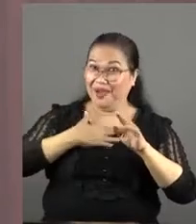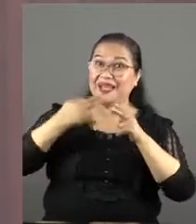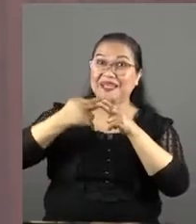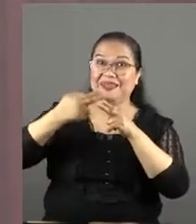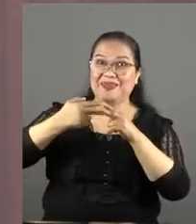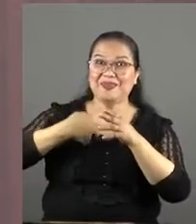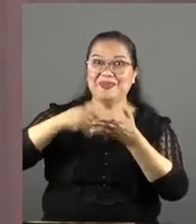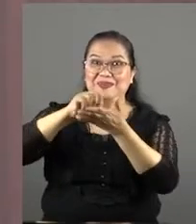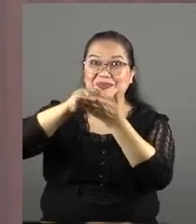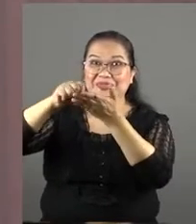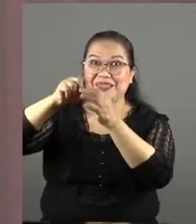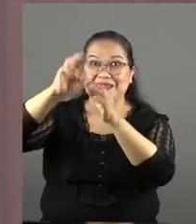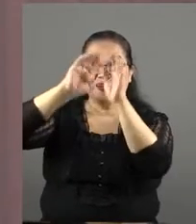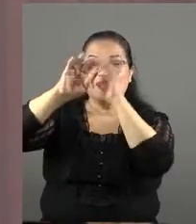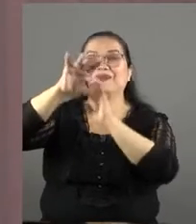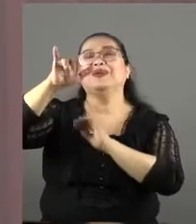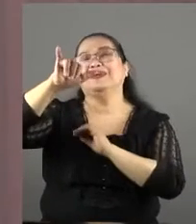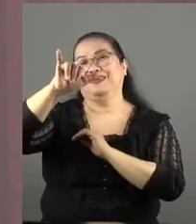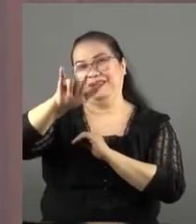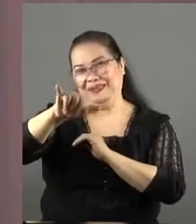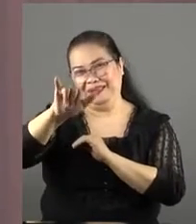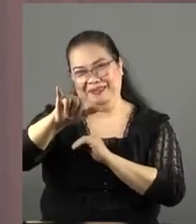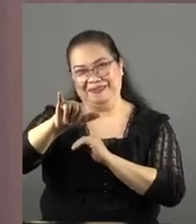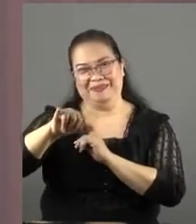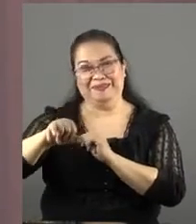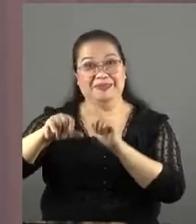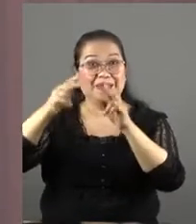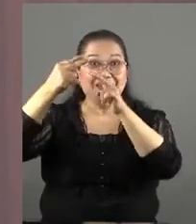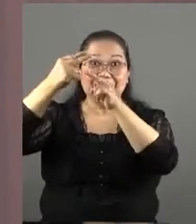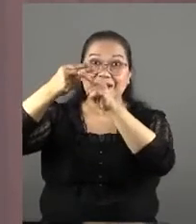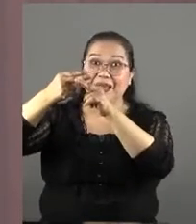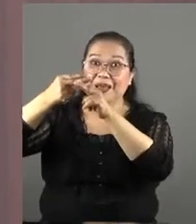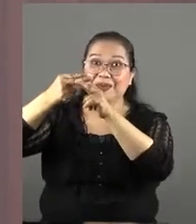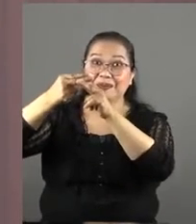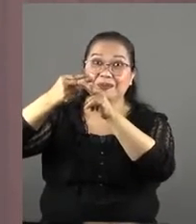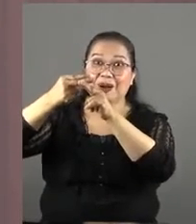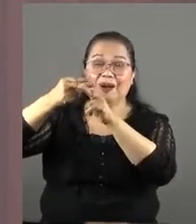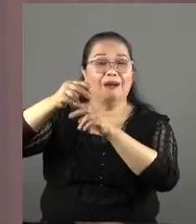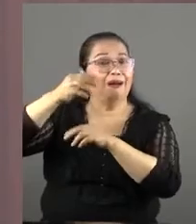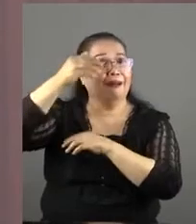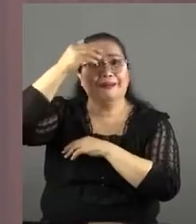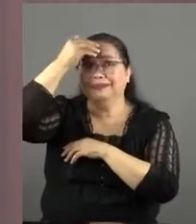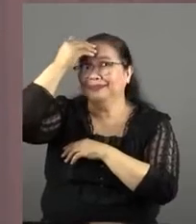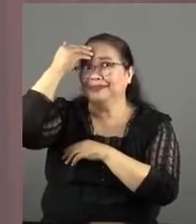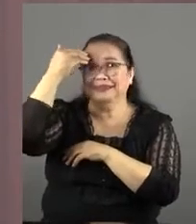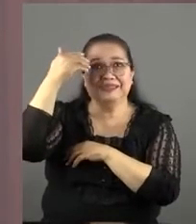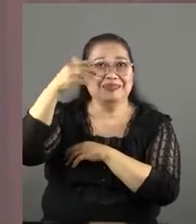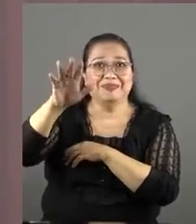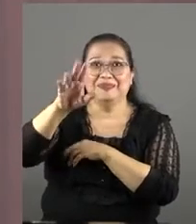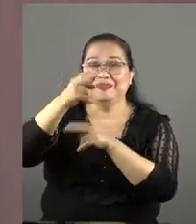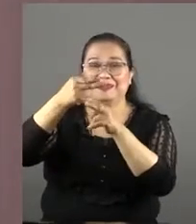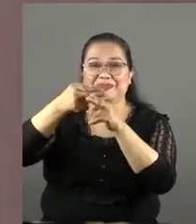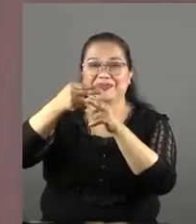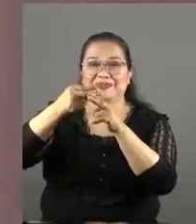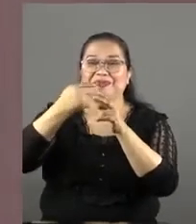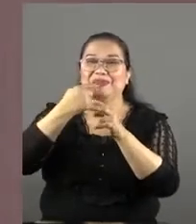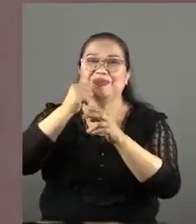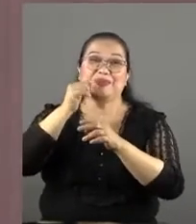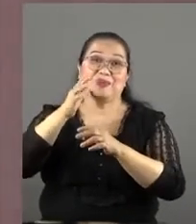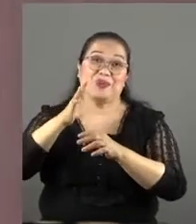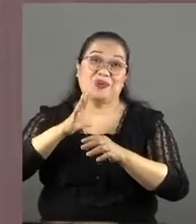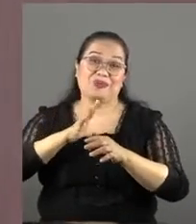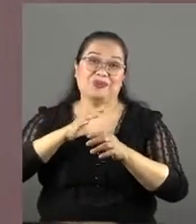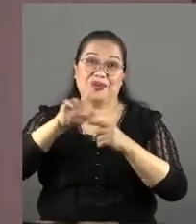in heaven? Yes. What is my name there? I have no idea. It reminds me of the women who say, when